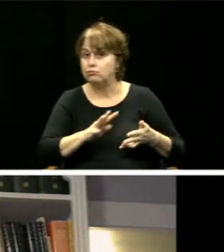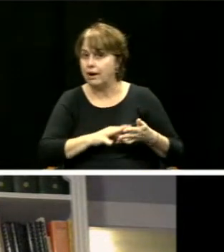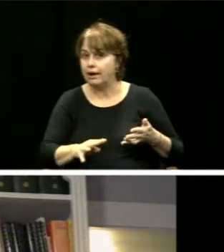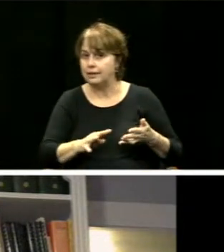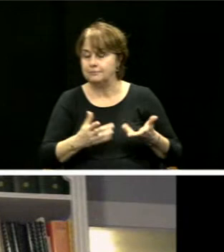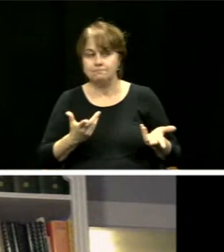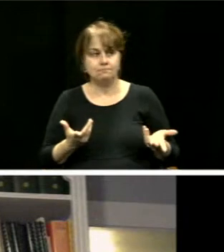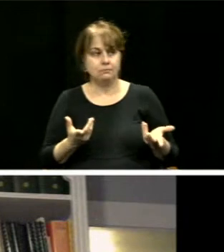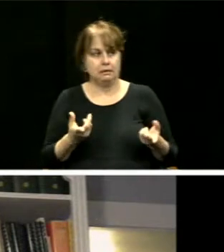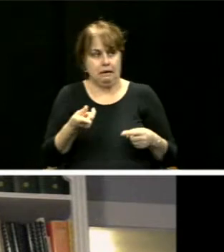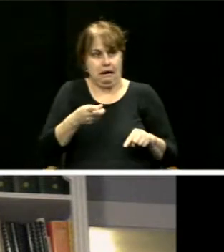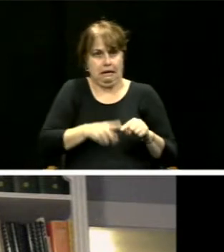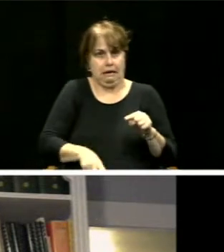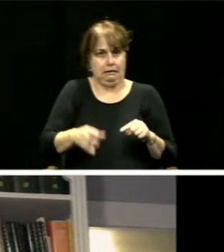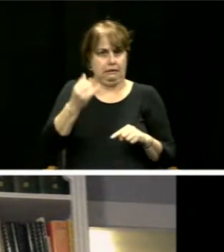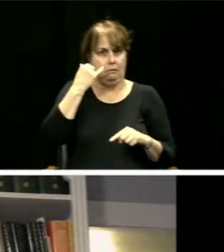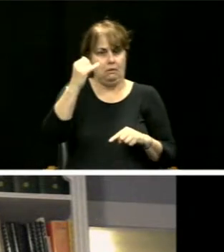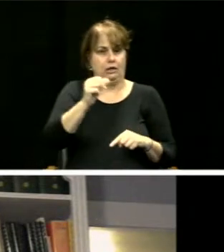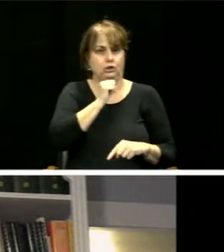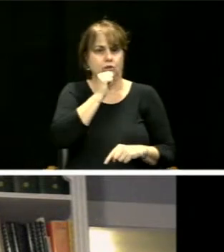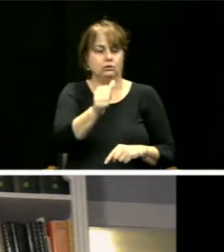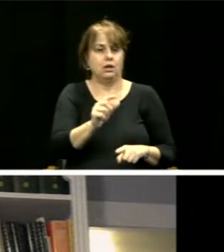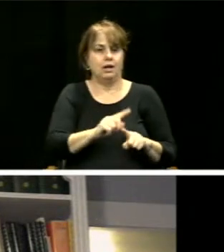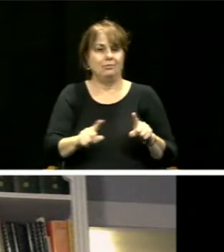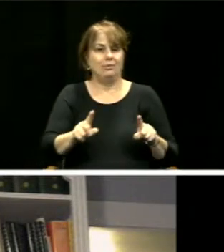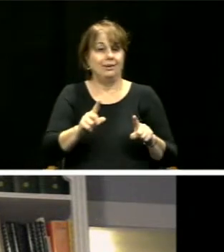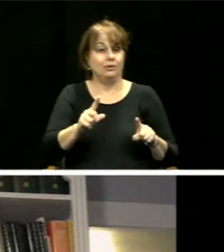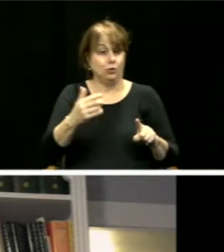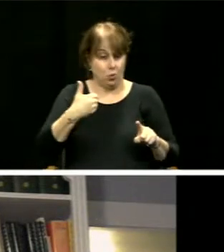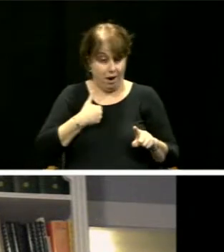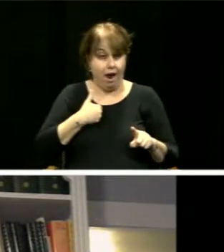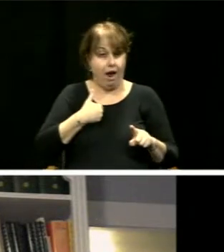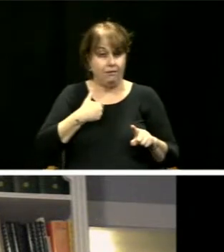can't imagine that it's not, but does such a map exist?